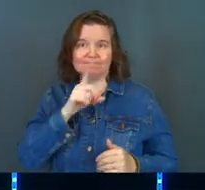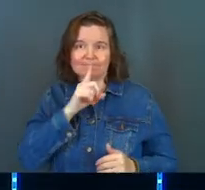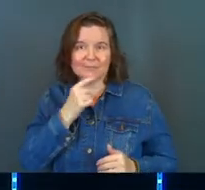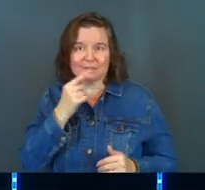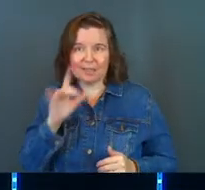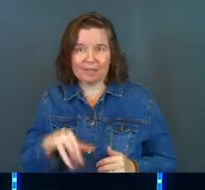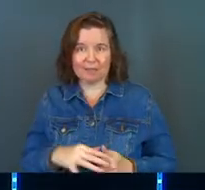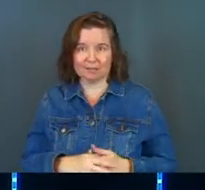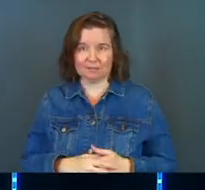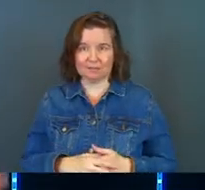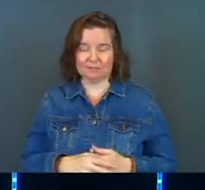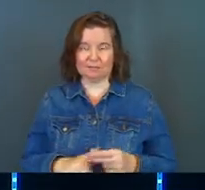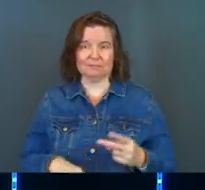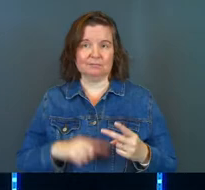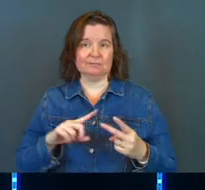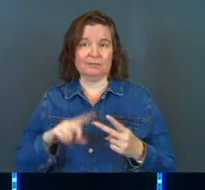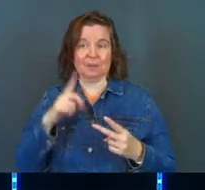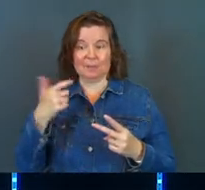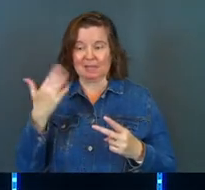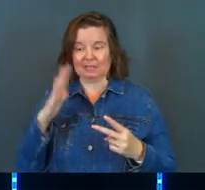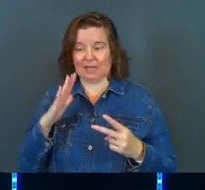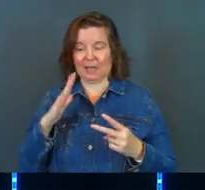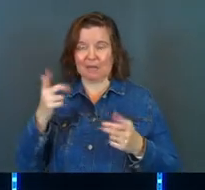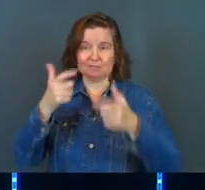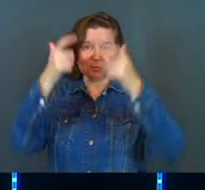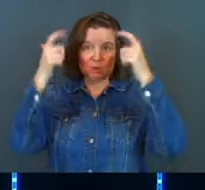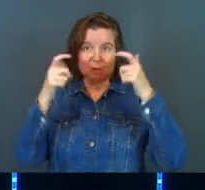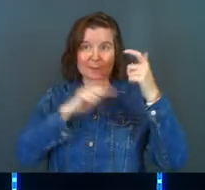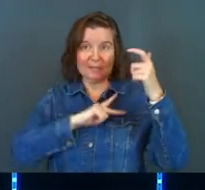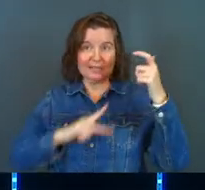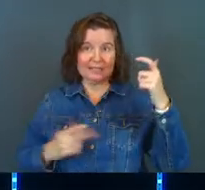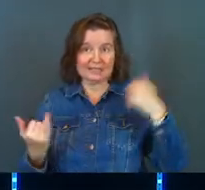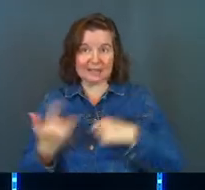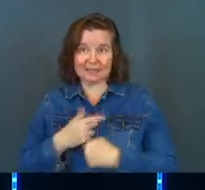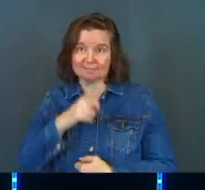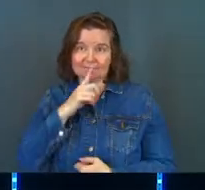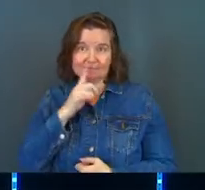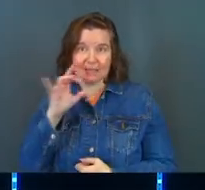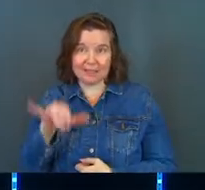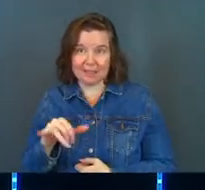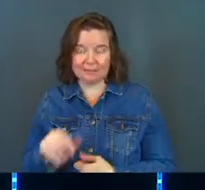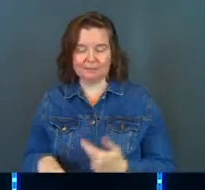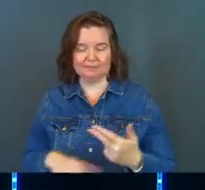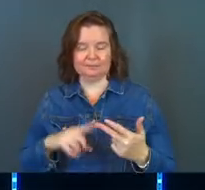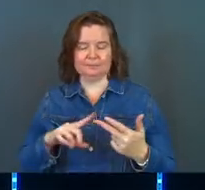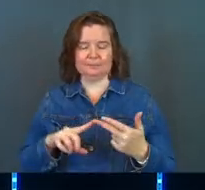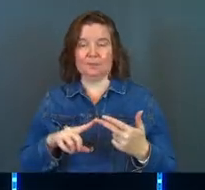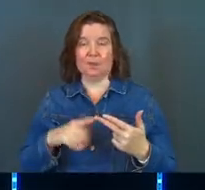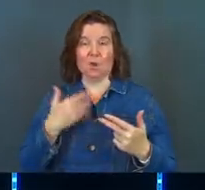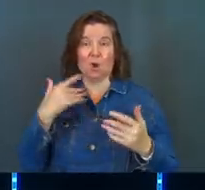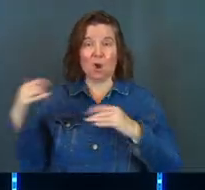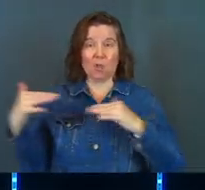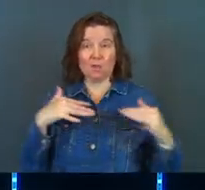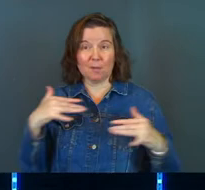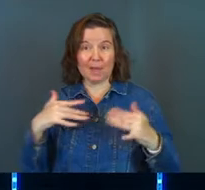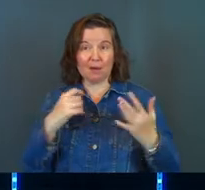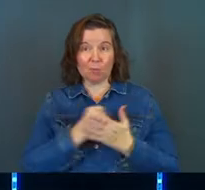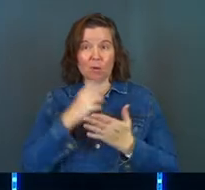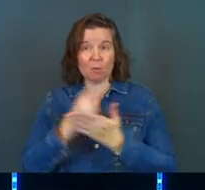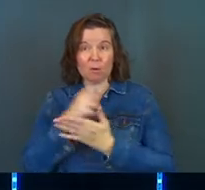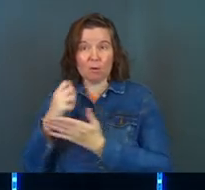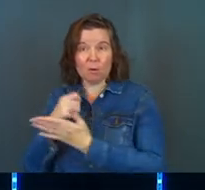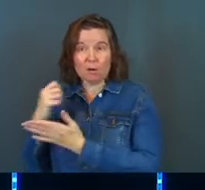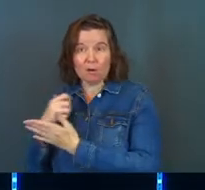say that. He doesn't say because God crowned me king today. He doesn't say that. All the battles that David